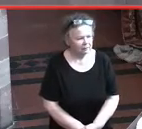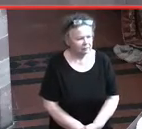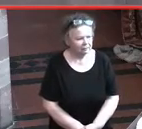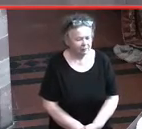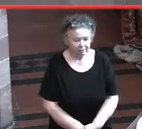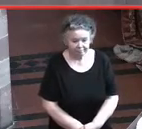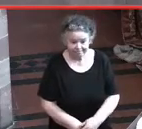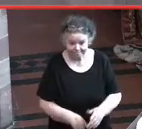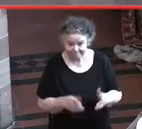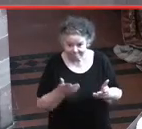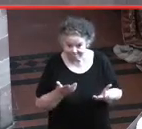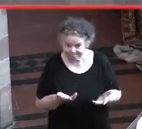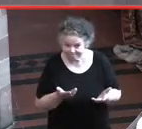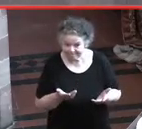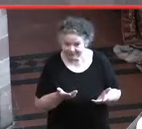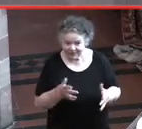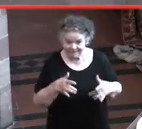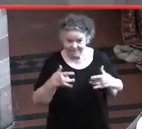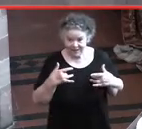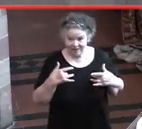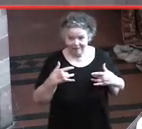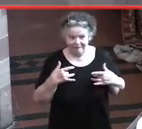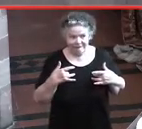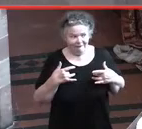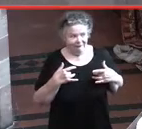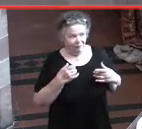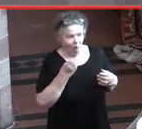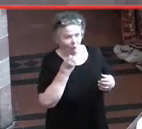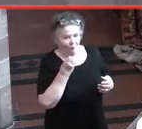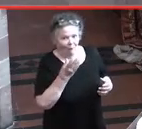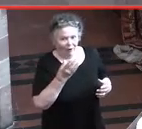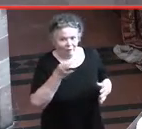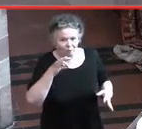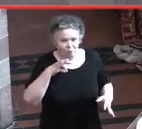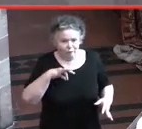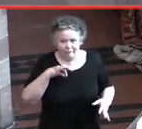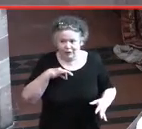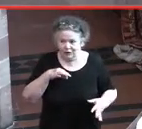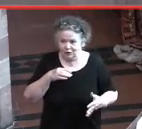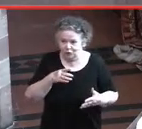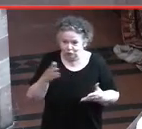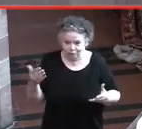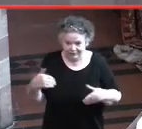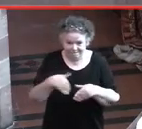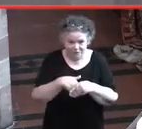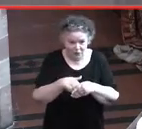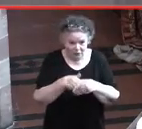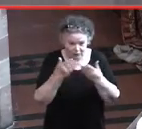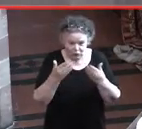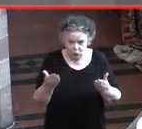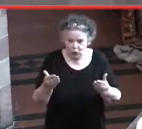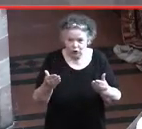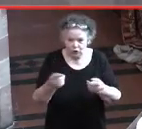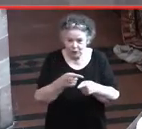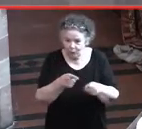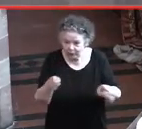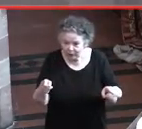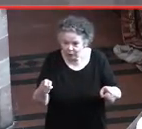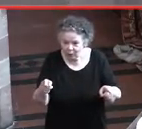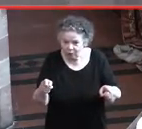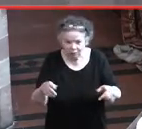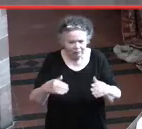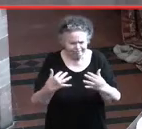It's such a privilege to share in this service with you, with this whole